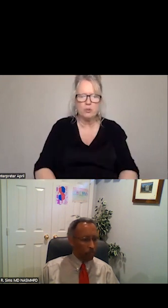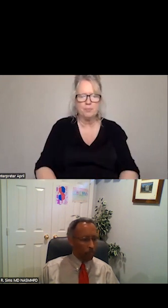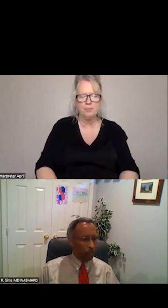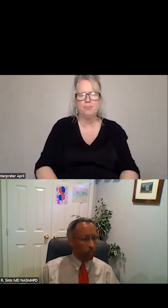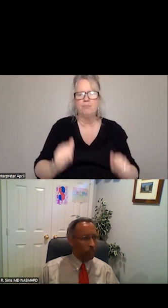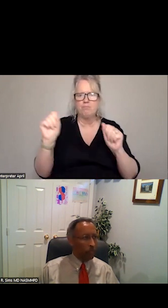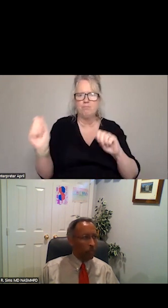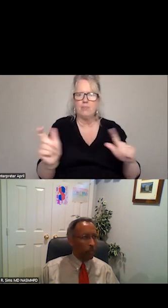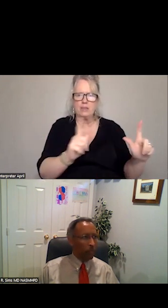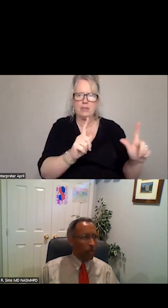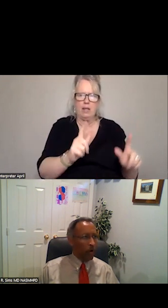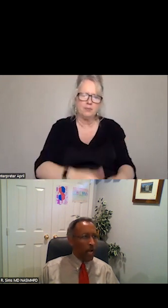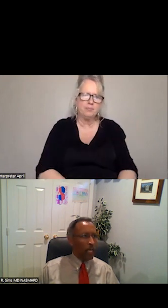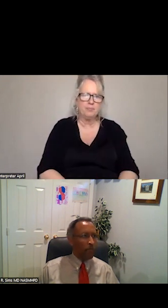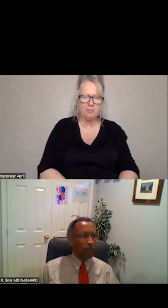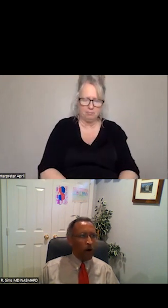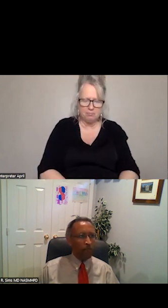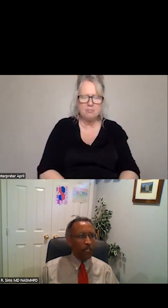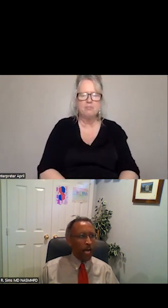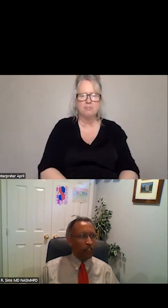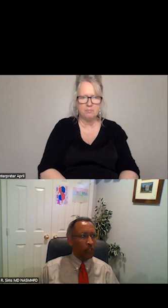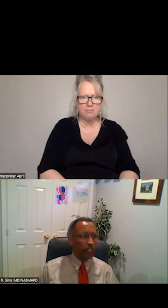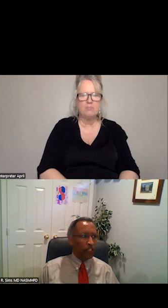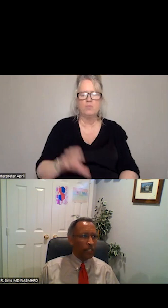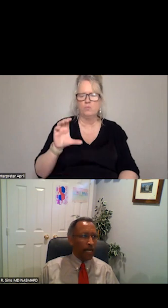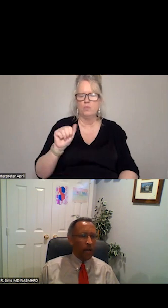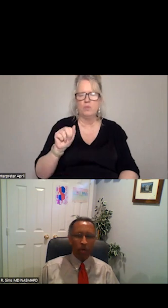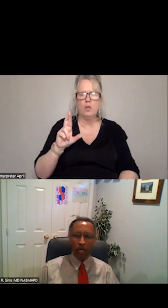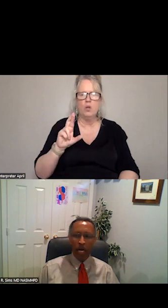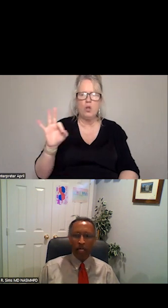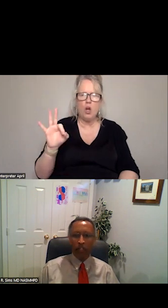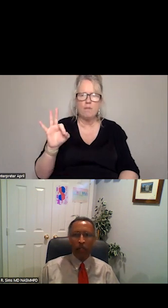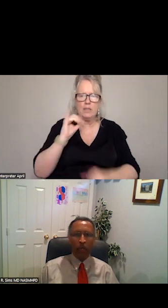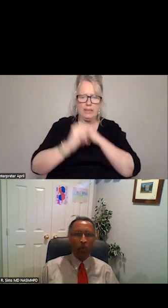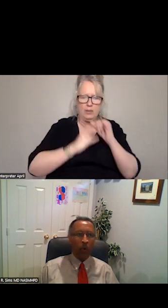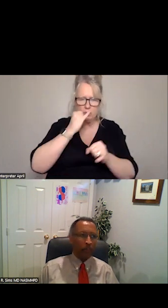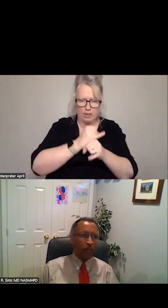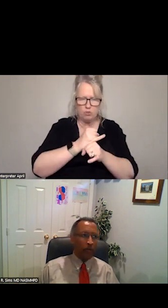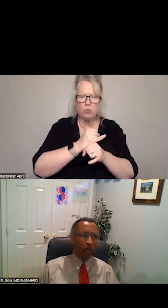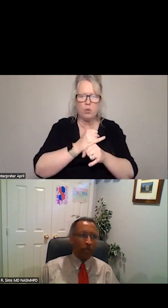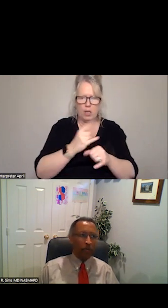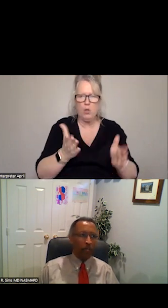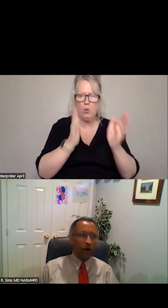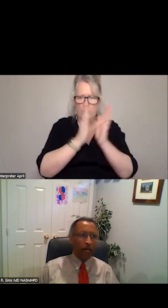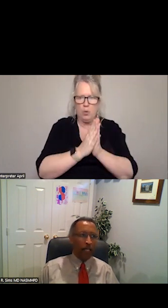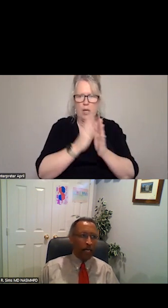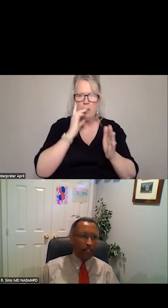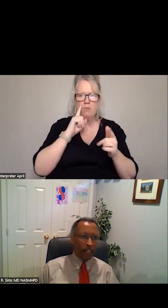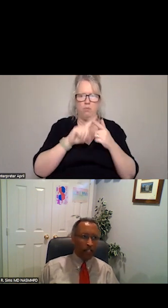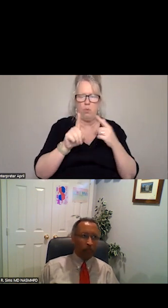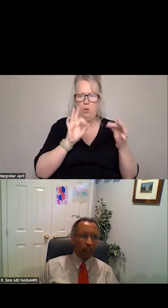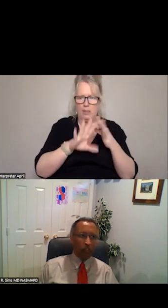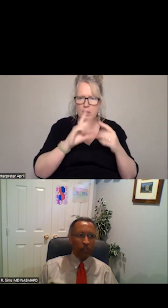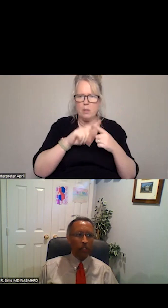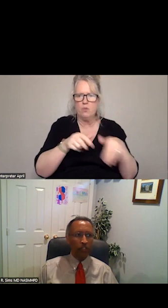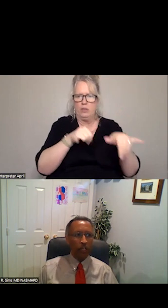please. All righty, and from CARF International, here's a slide where there is a request for your input regarding